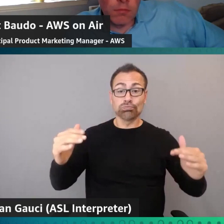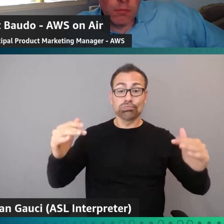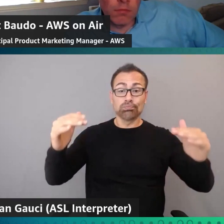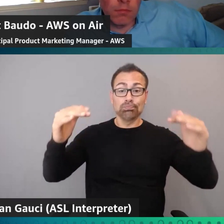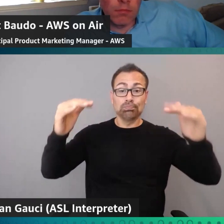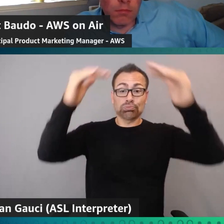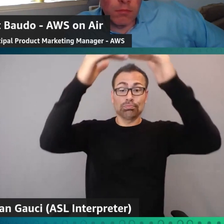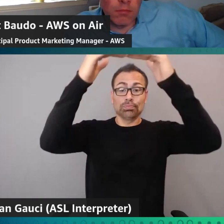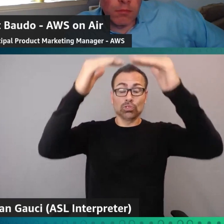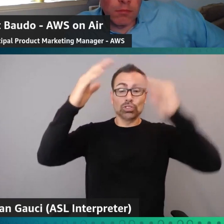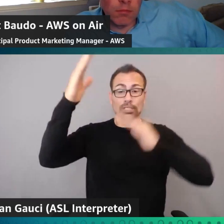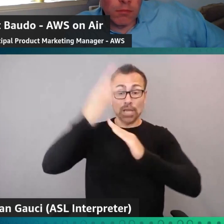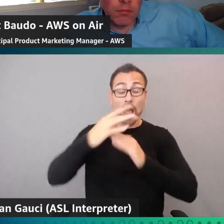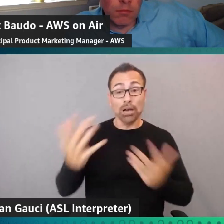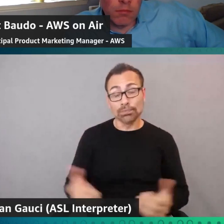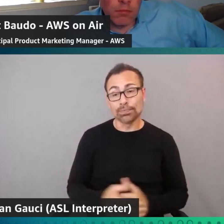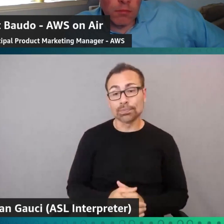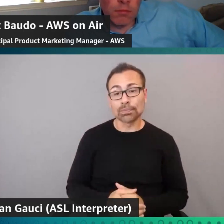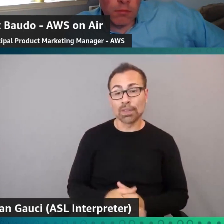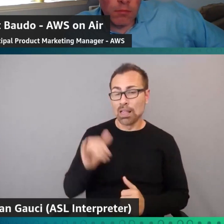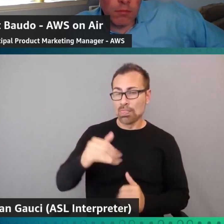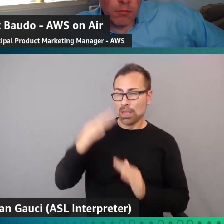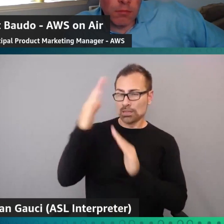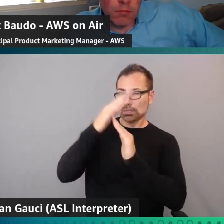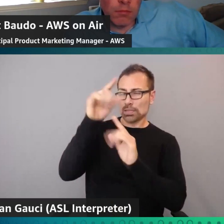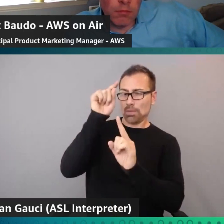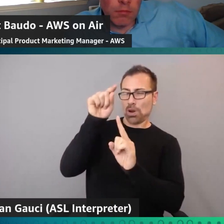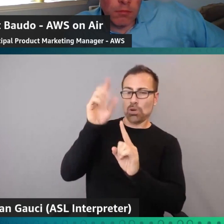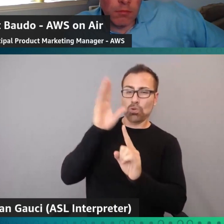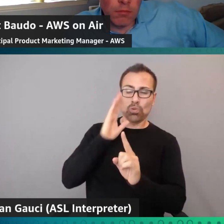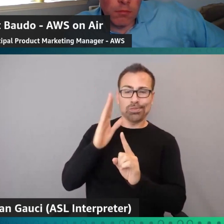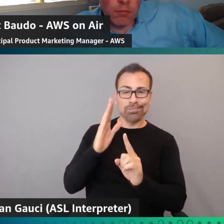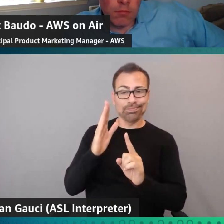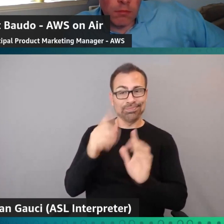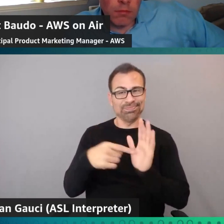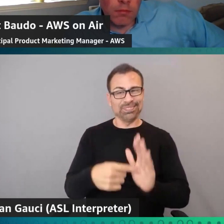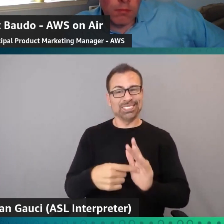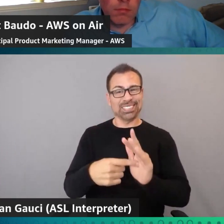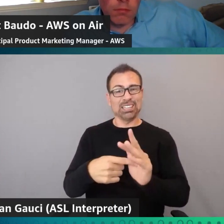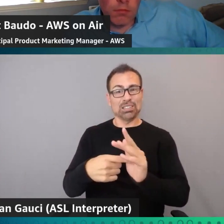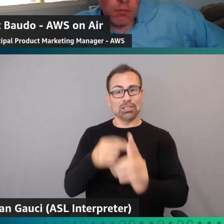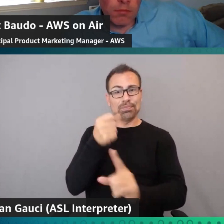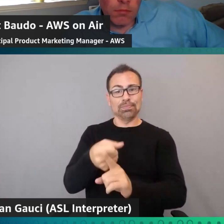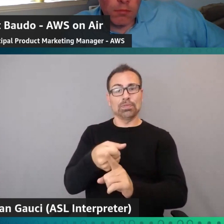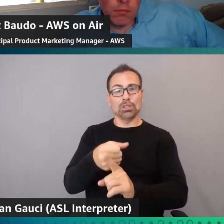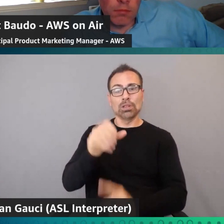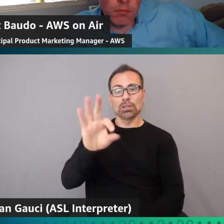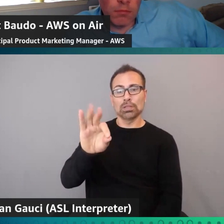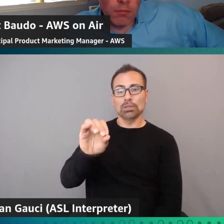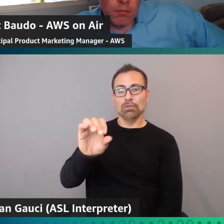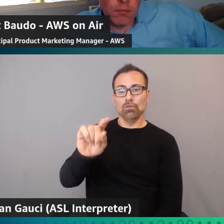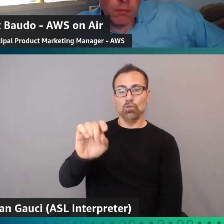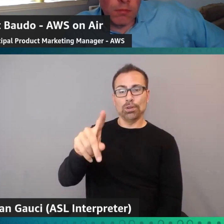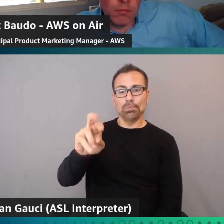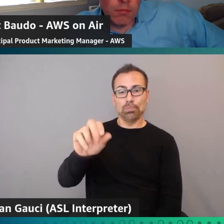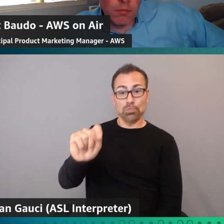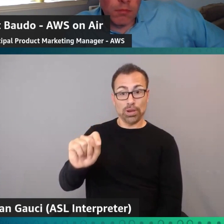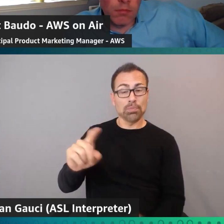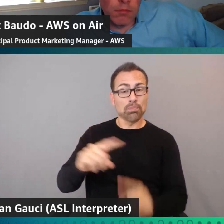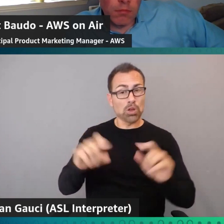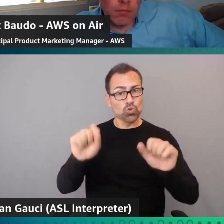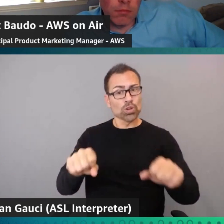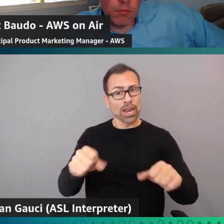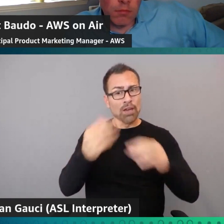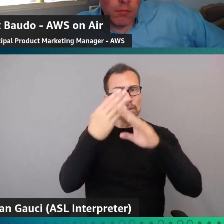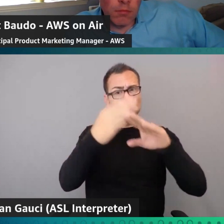part. And that topmost part will indicate the full footprint for you, but you can actually have that broken down view as well. So